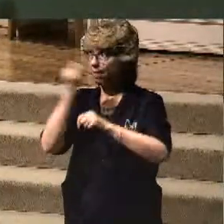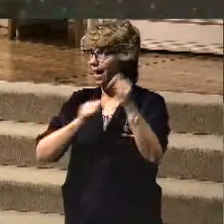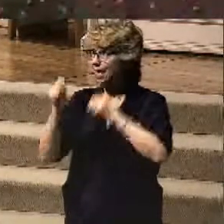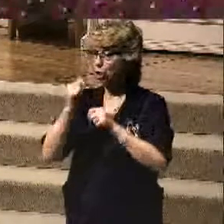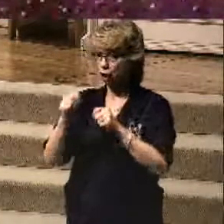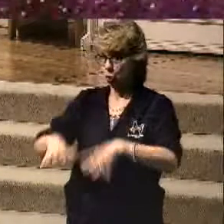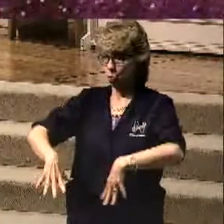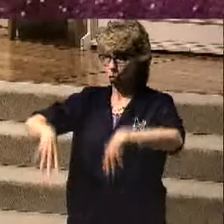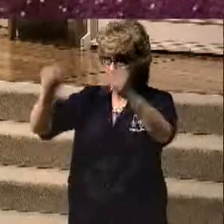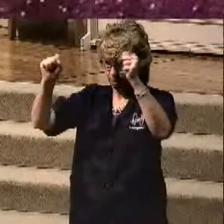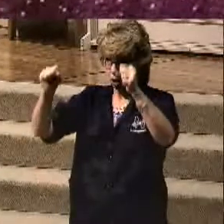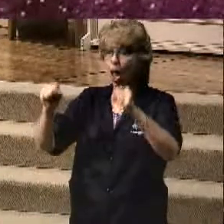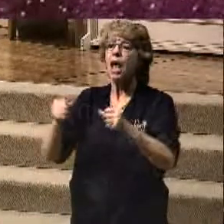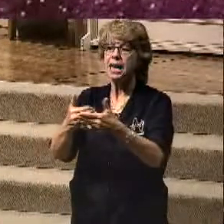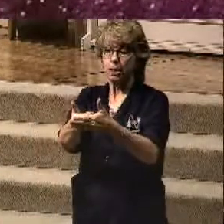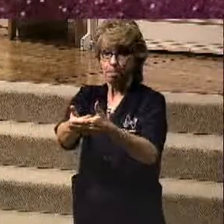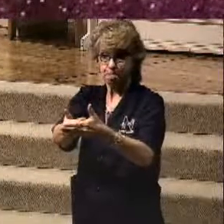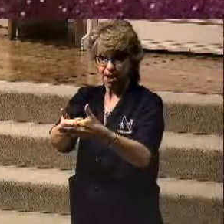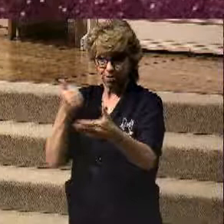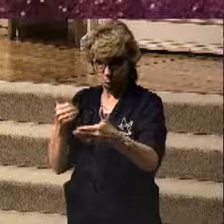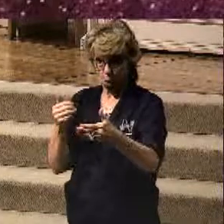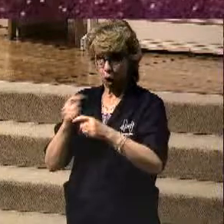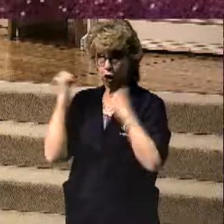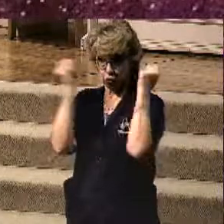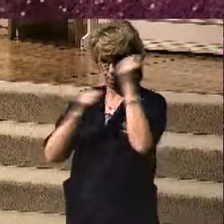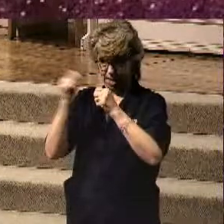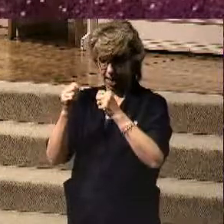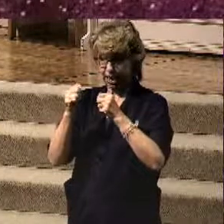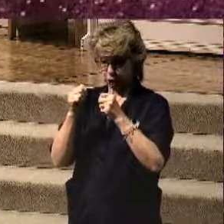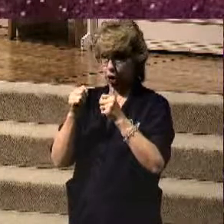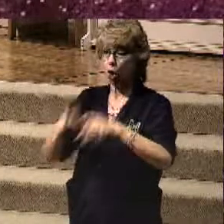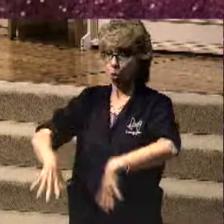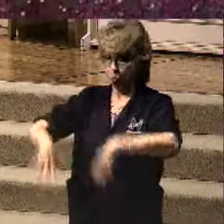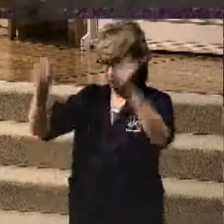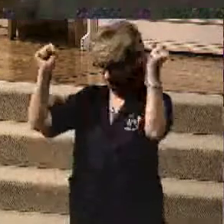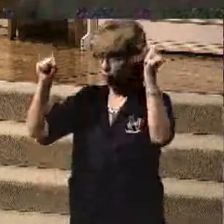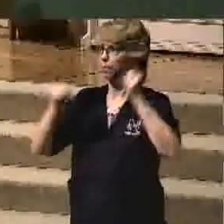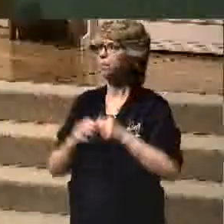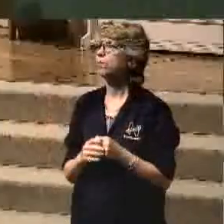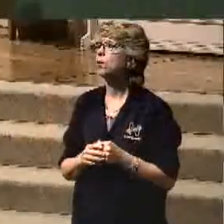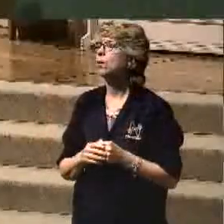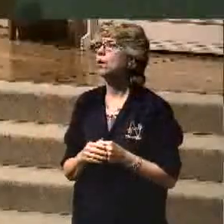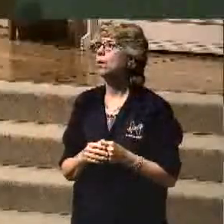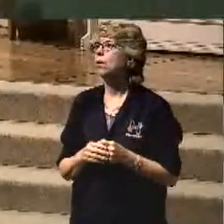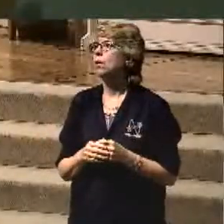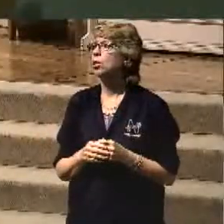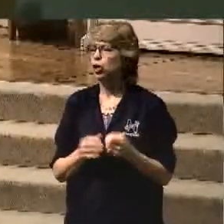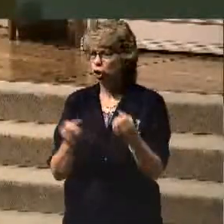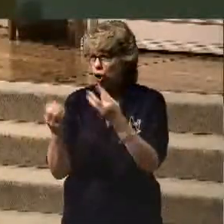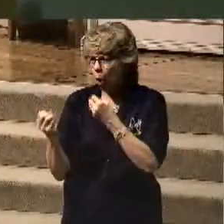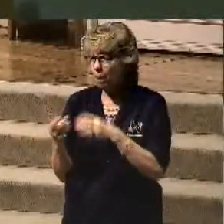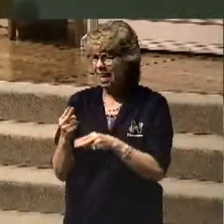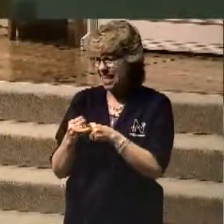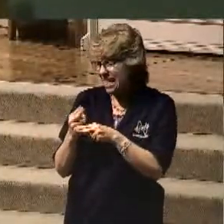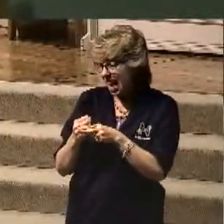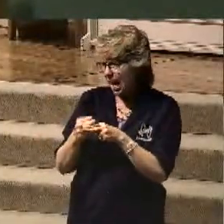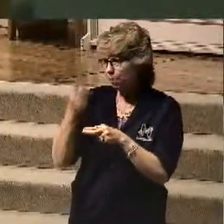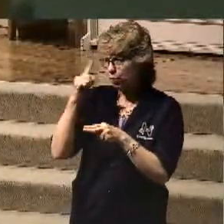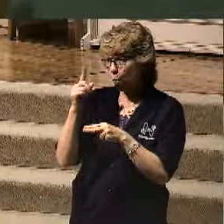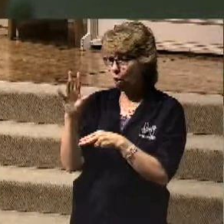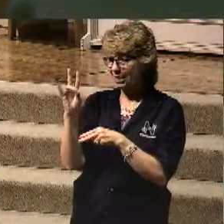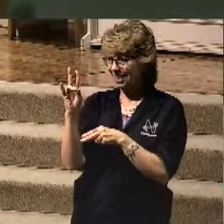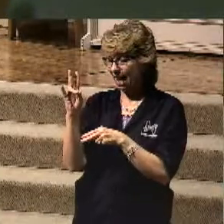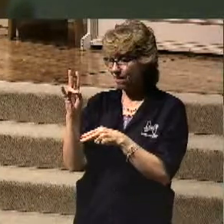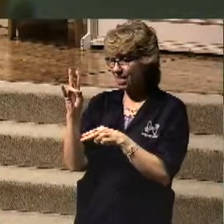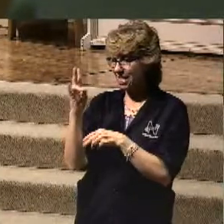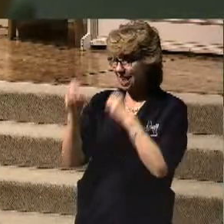Now, Jesus called this time of Jacob's trouble, this time, there's so many names for the seven-year period